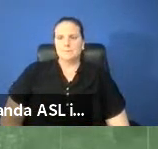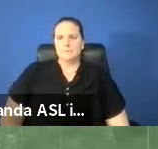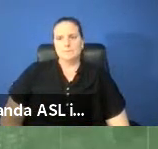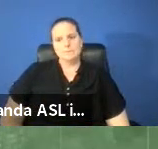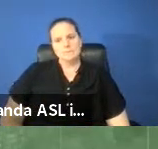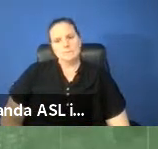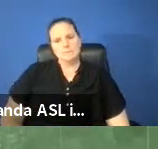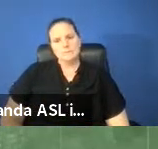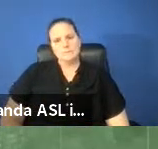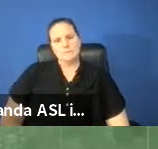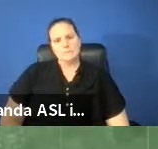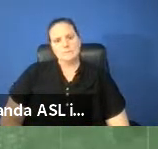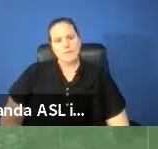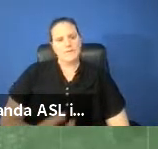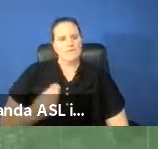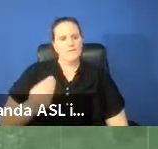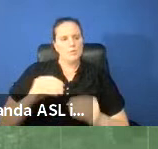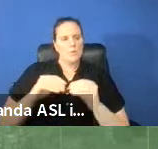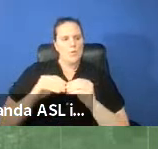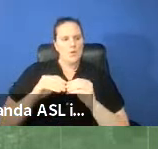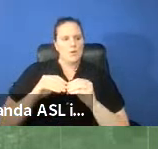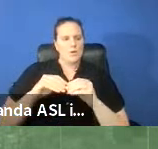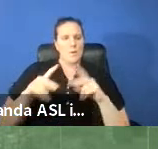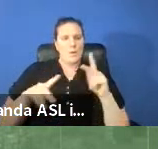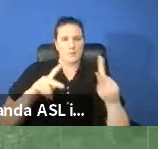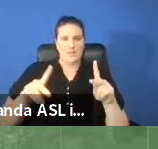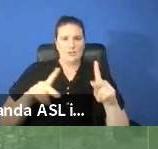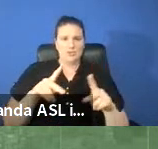So I've got a couple more on the populations.